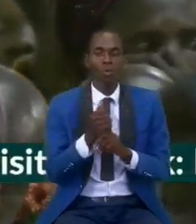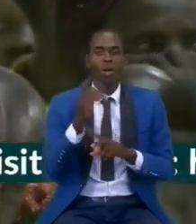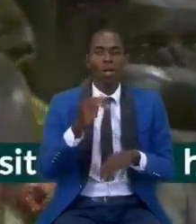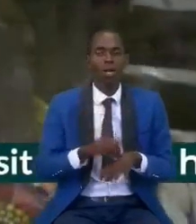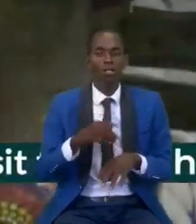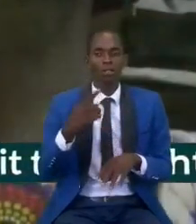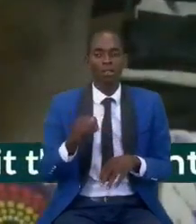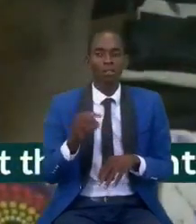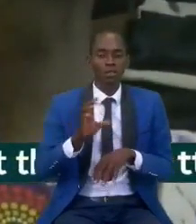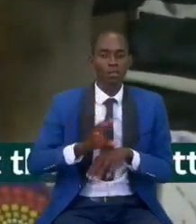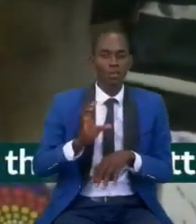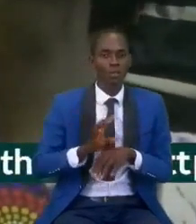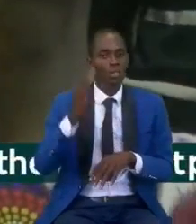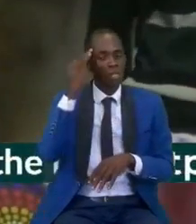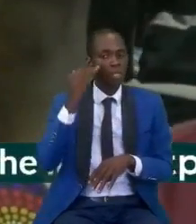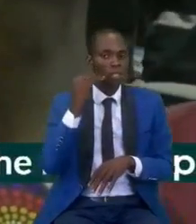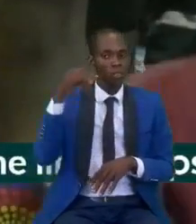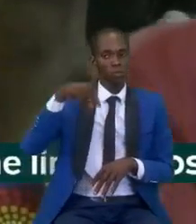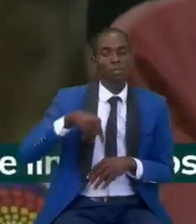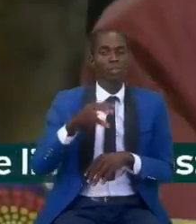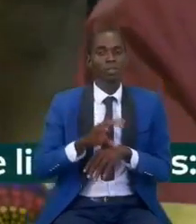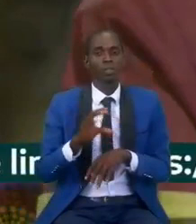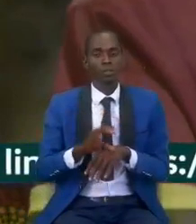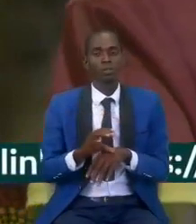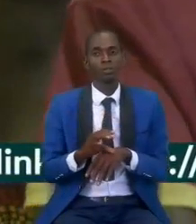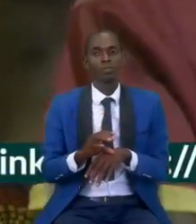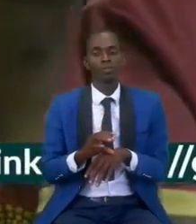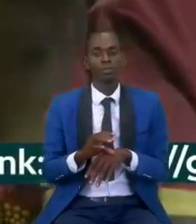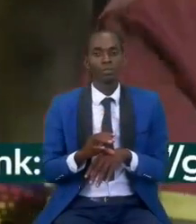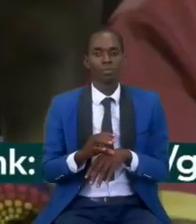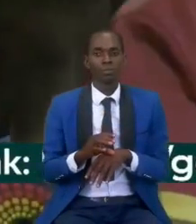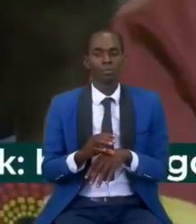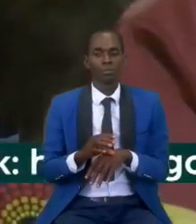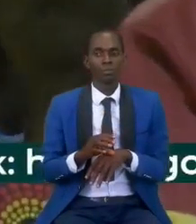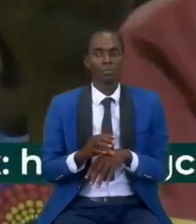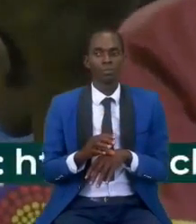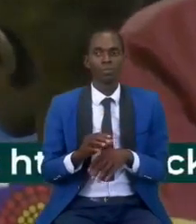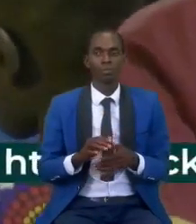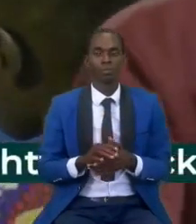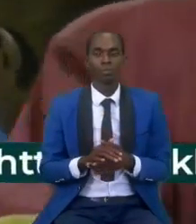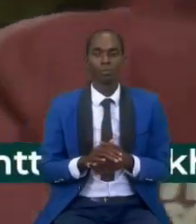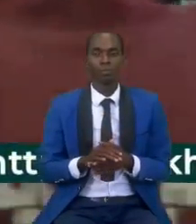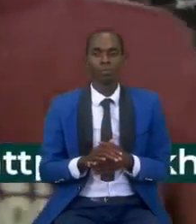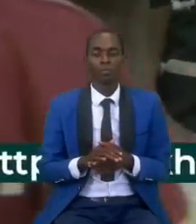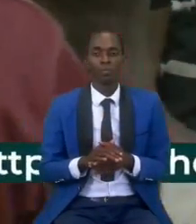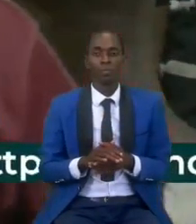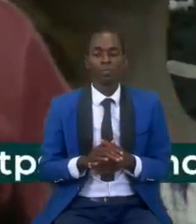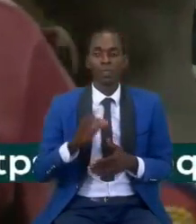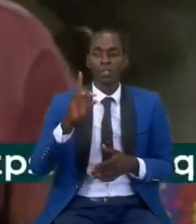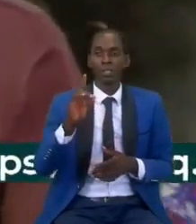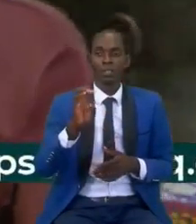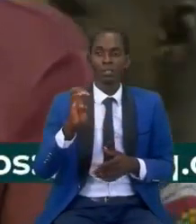Ezenei Street. DEEPERLIFE Bible Church Headquarters, Ezenei